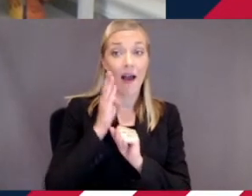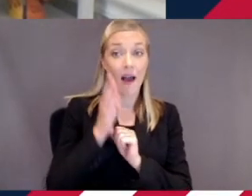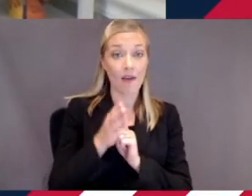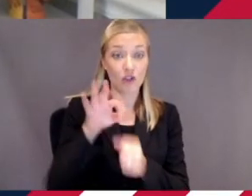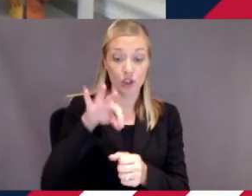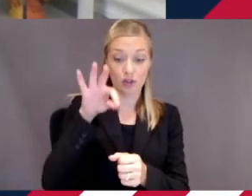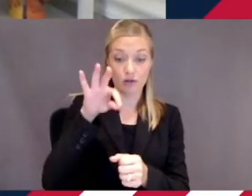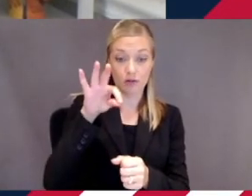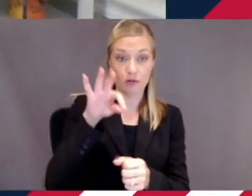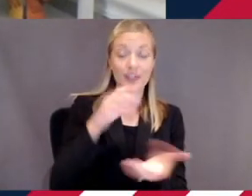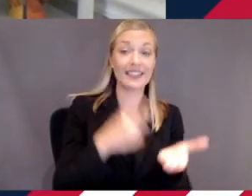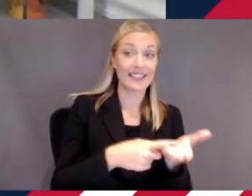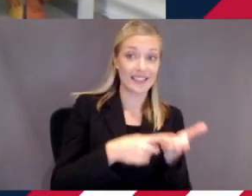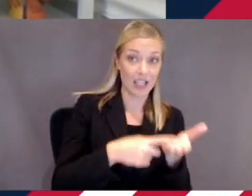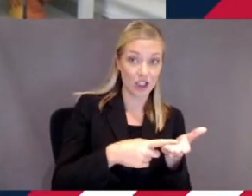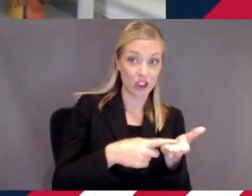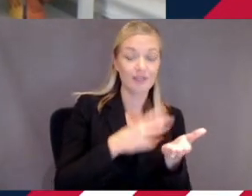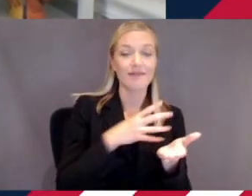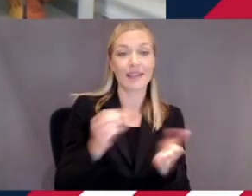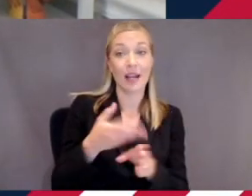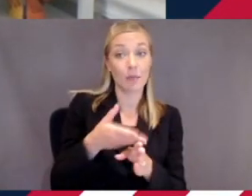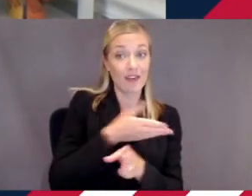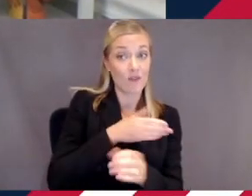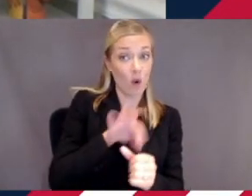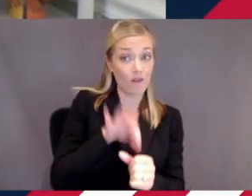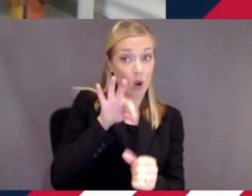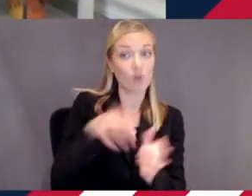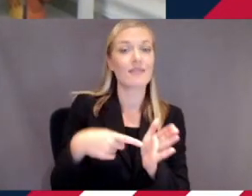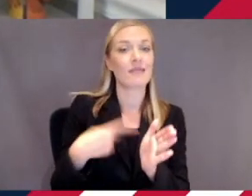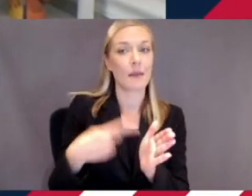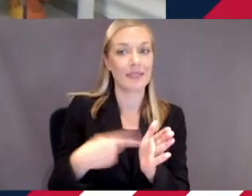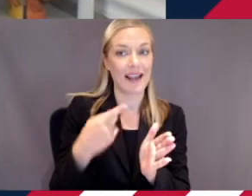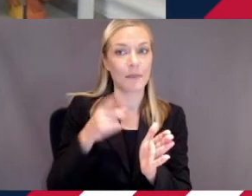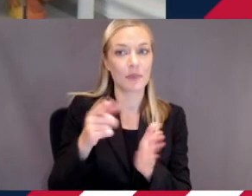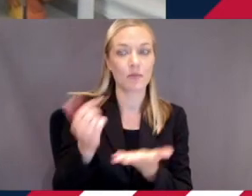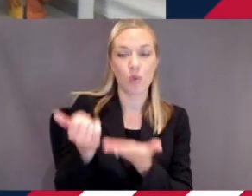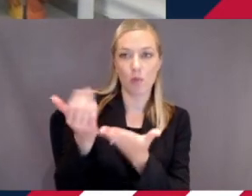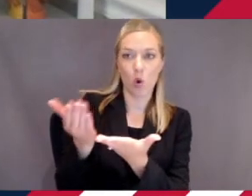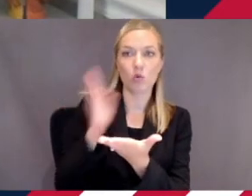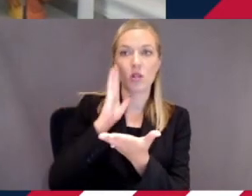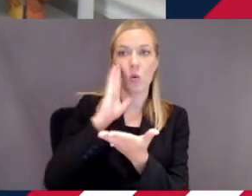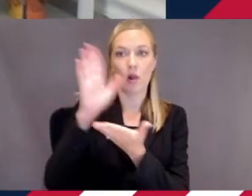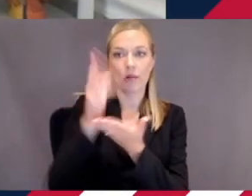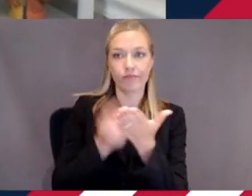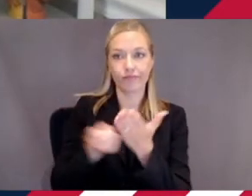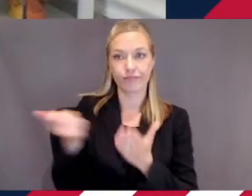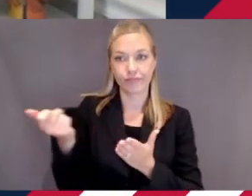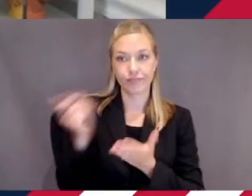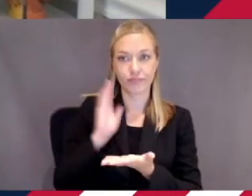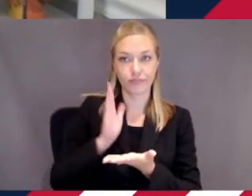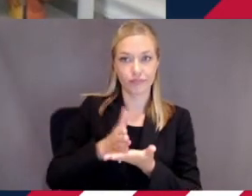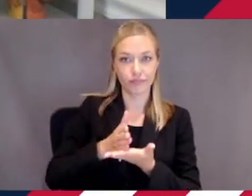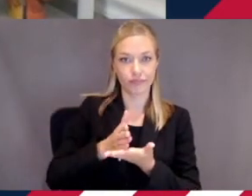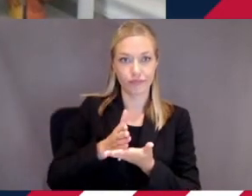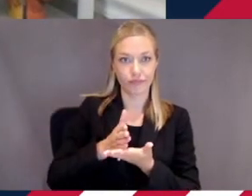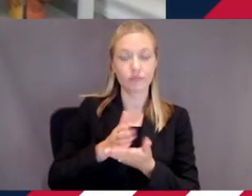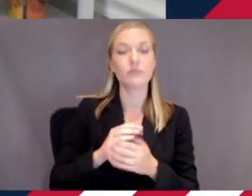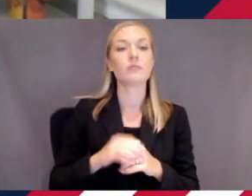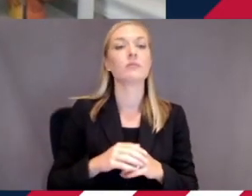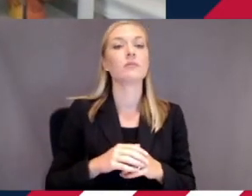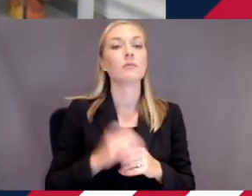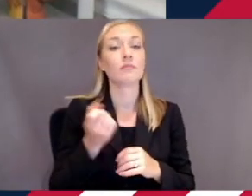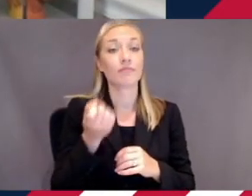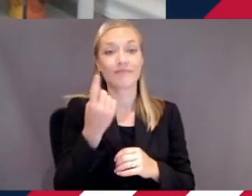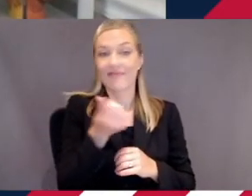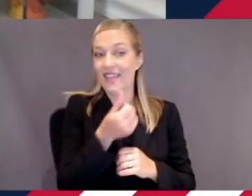vote. During this time, the speakers and time for debate on any proposal has been pre-designated